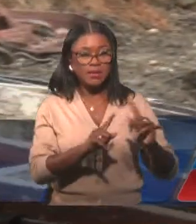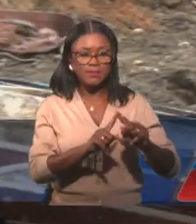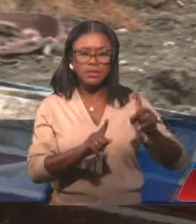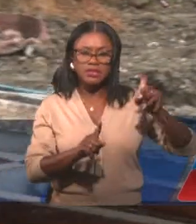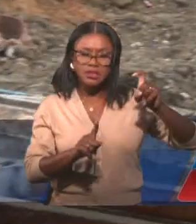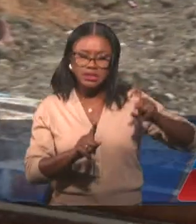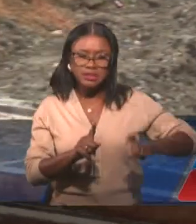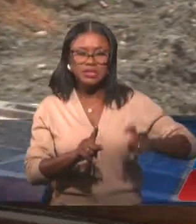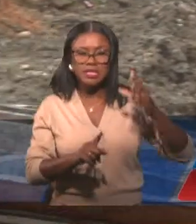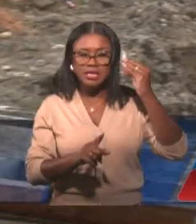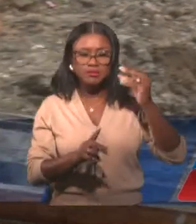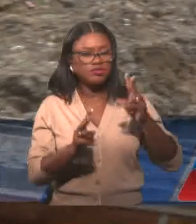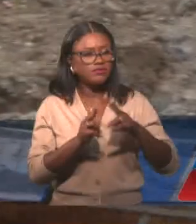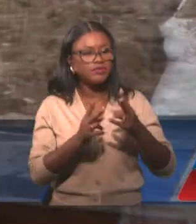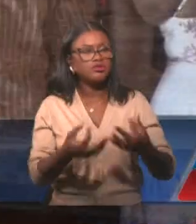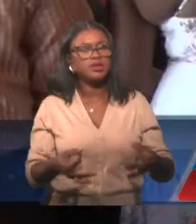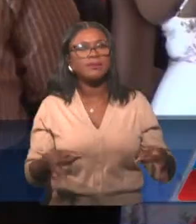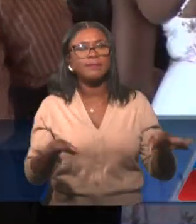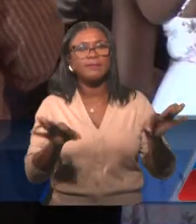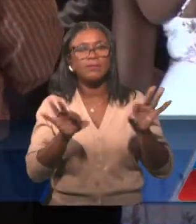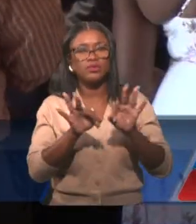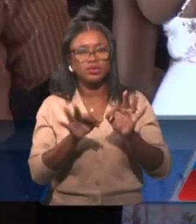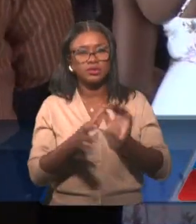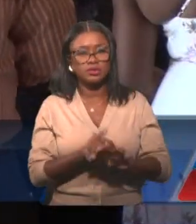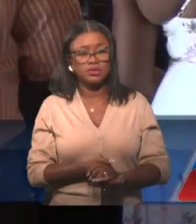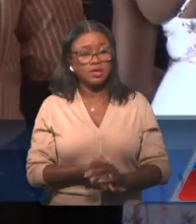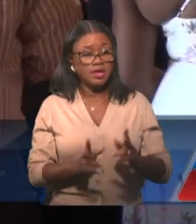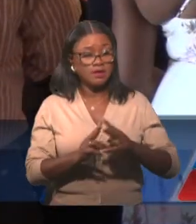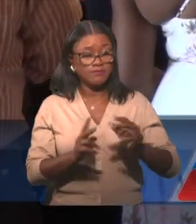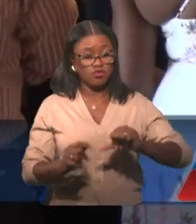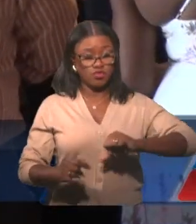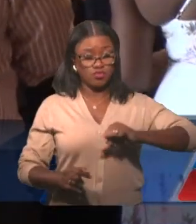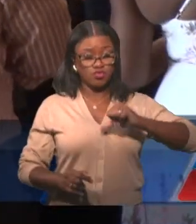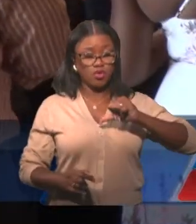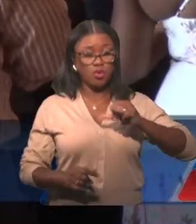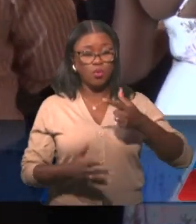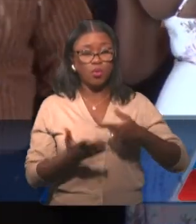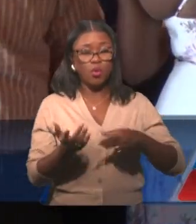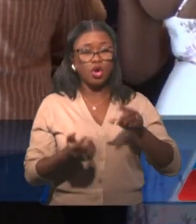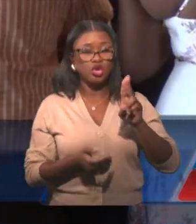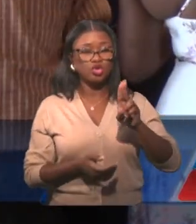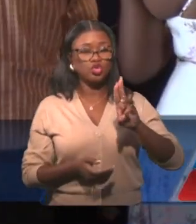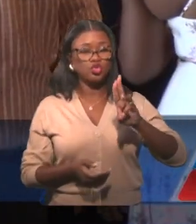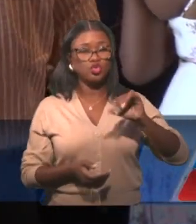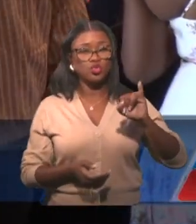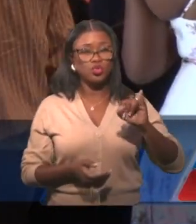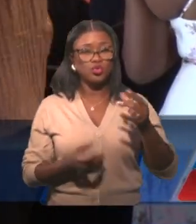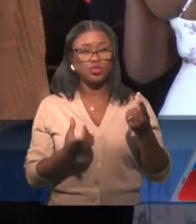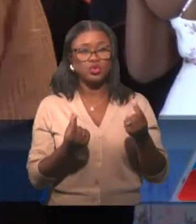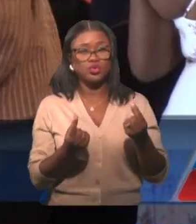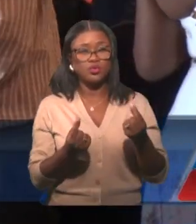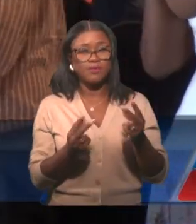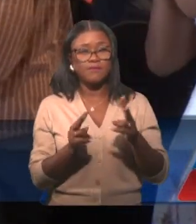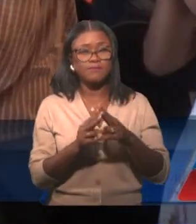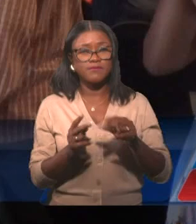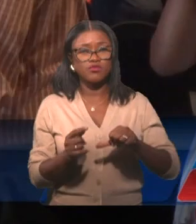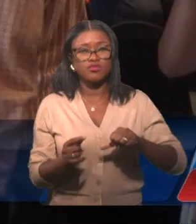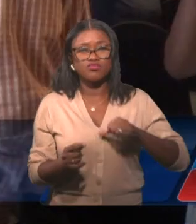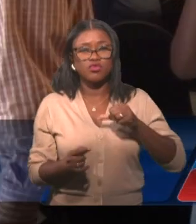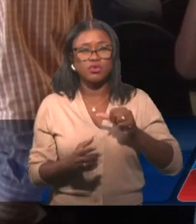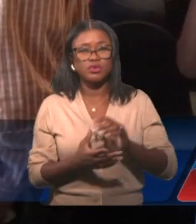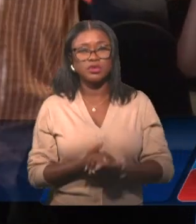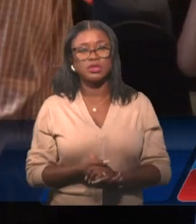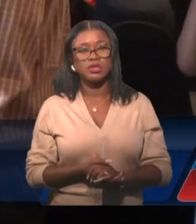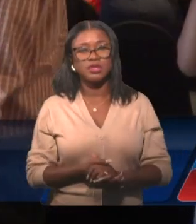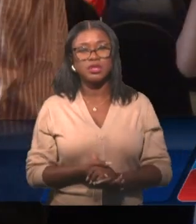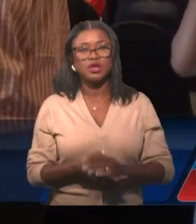site is critically important. We're very proud of what UE has been producing in terms of these graduates. Very proud. They're excellent.